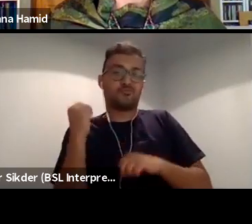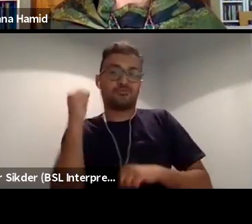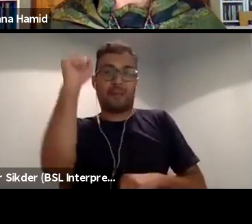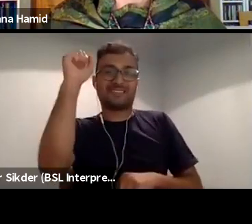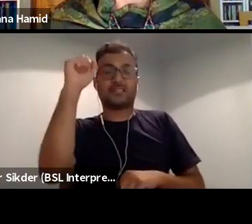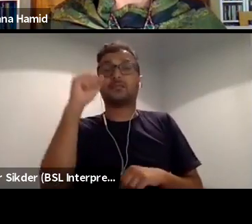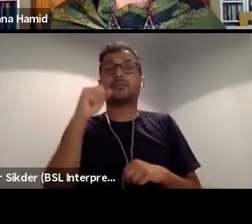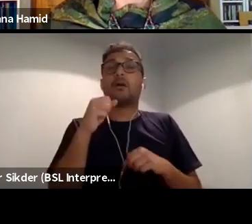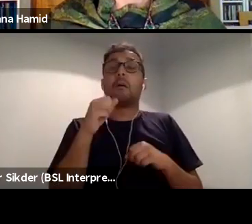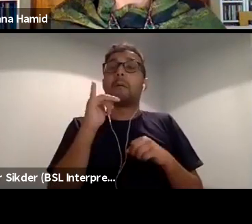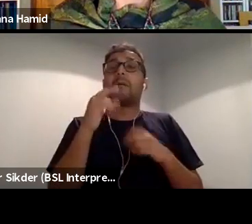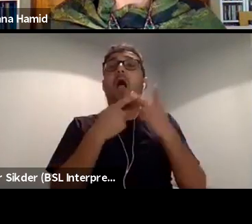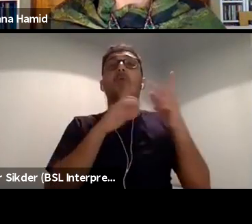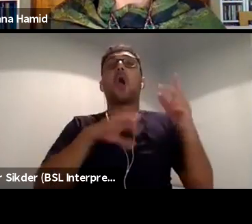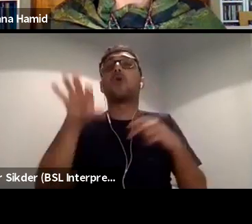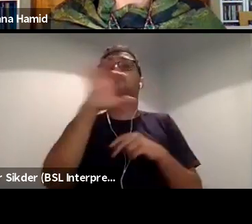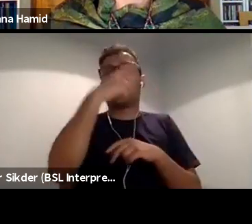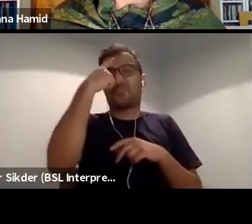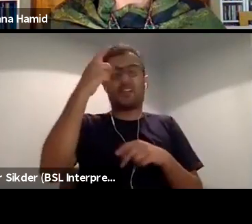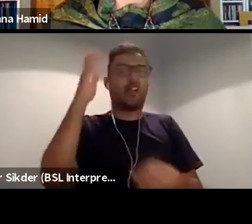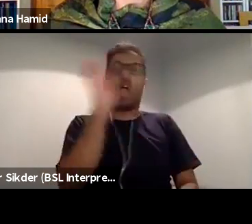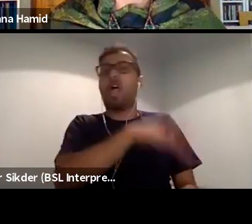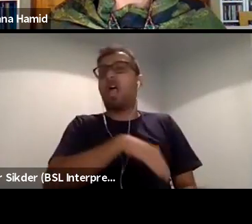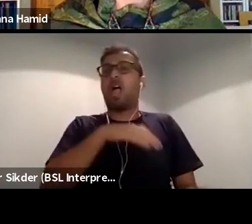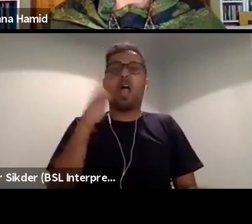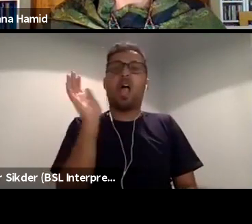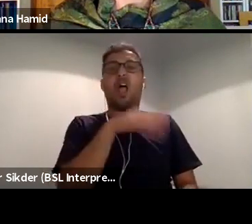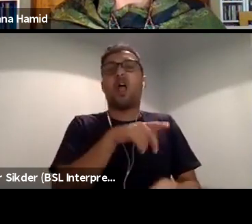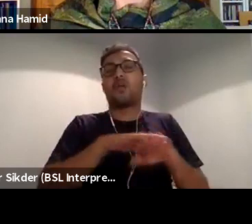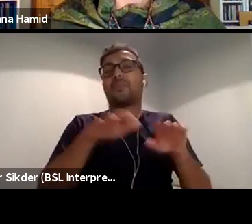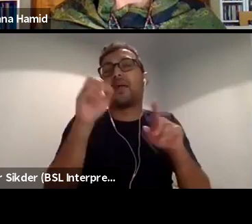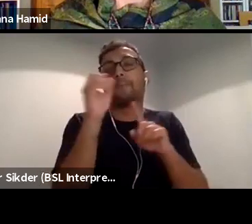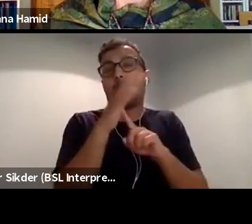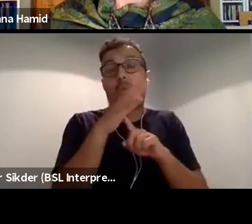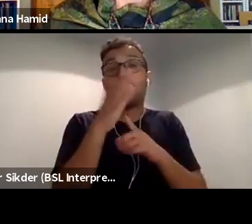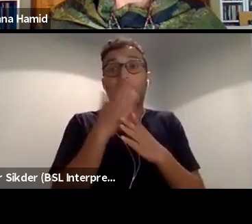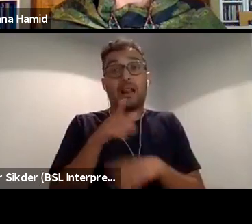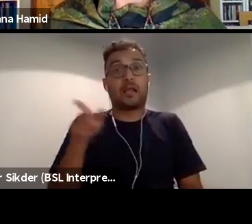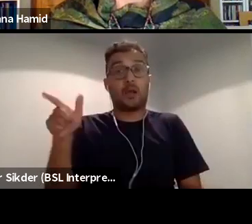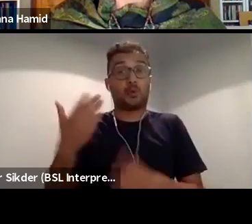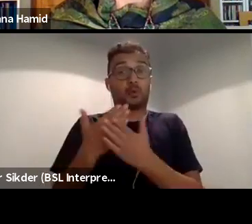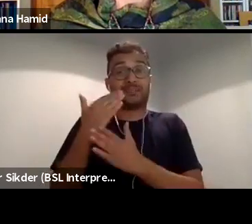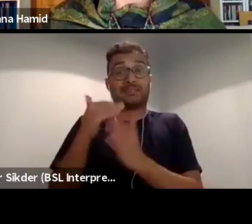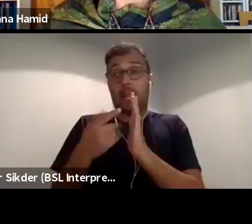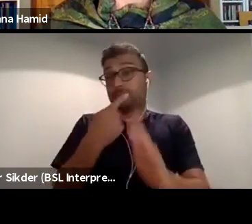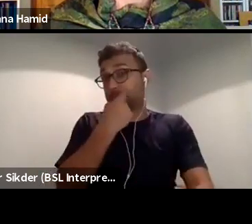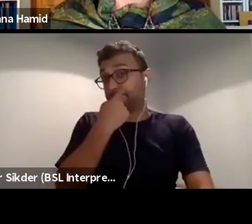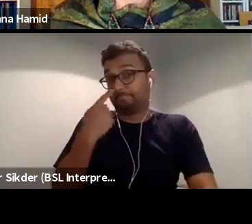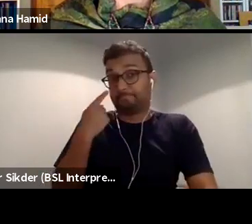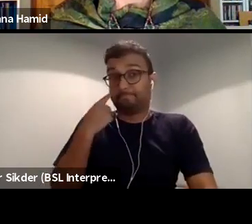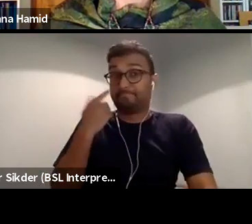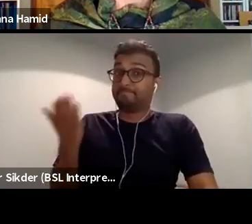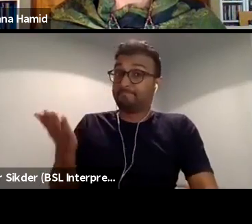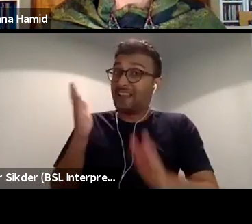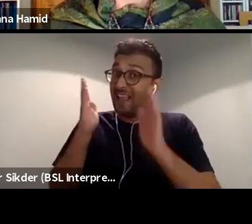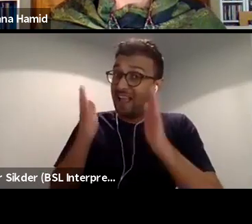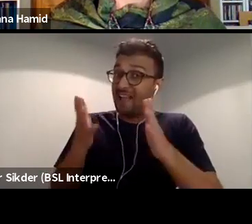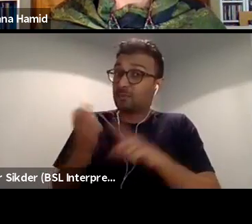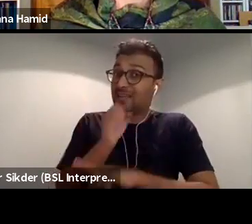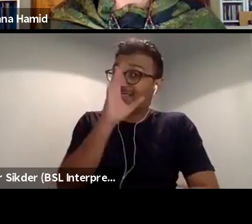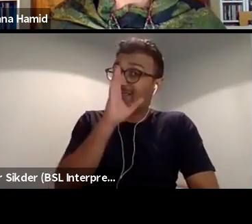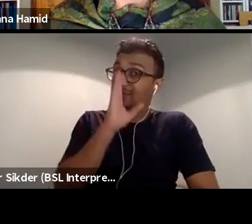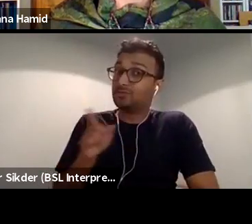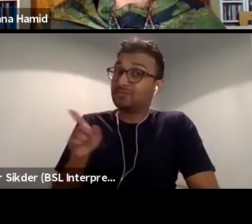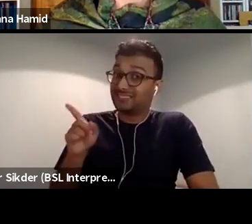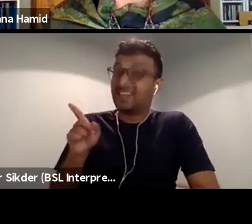have taken that long, and it shouldn't have taken that many deaths, especially after the Norway massacre, the shootings in the US. In the UK, we